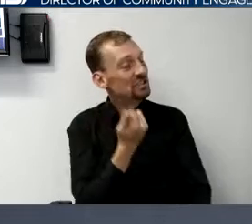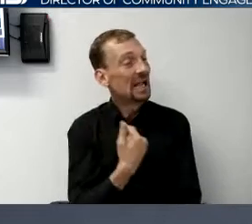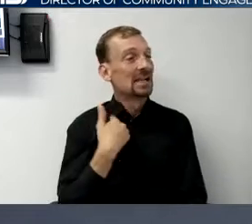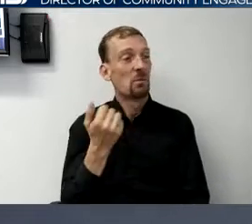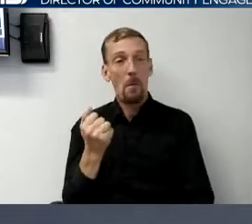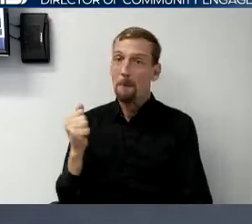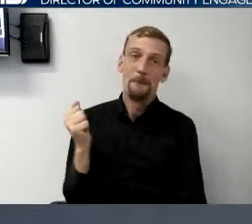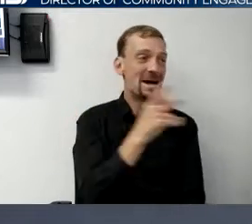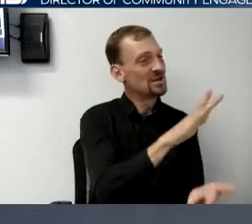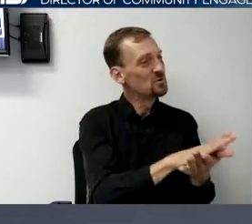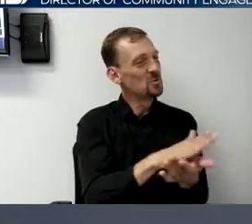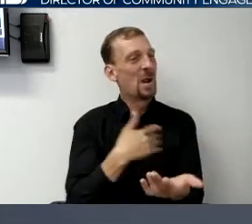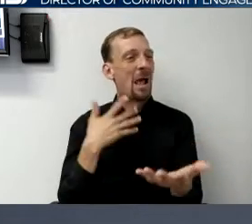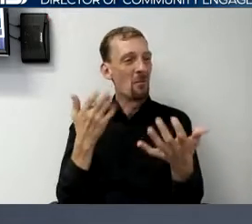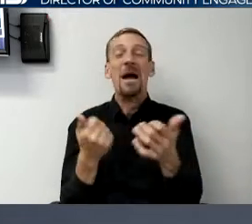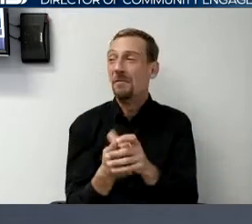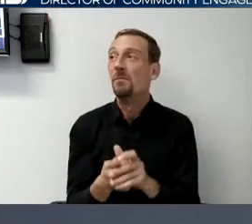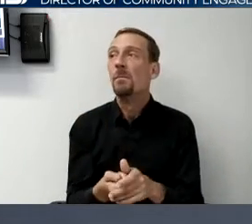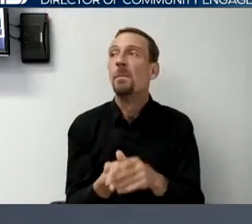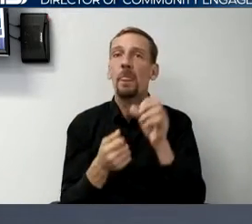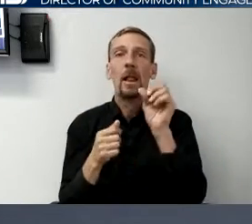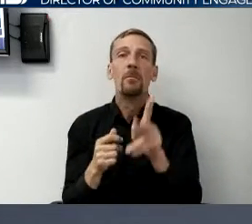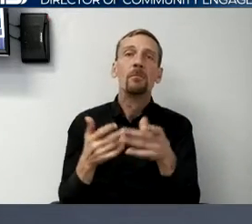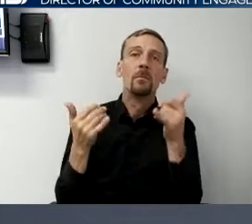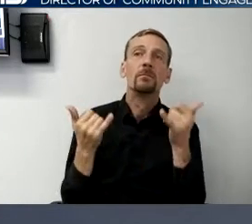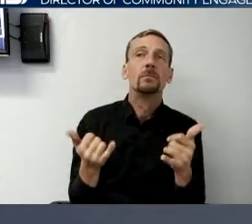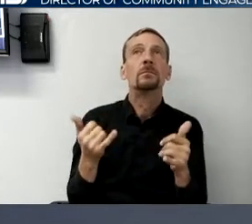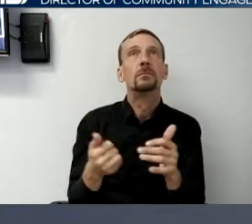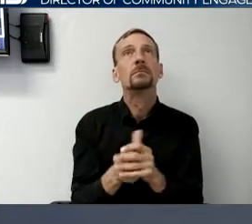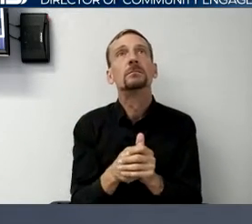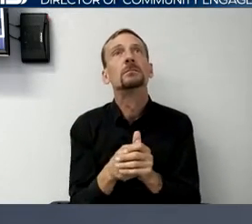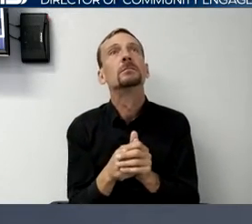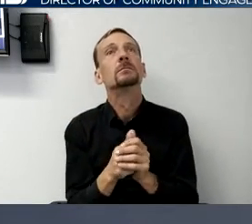school. Yeah. Yeah. Okay, so,